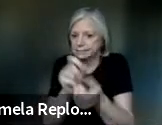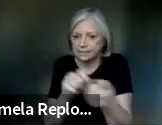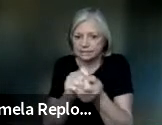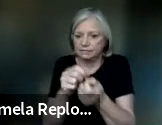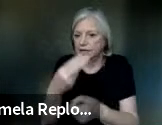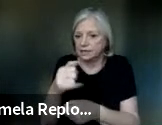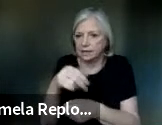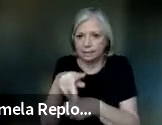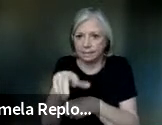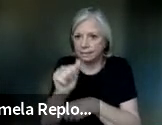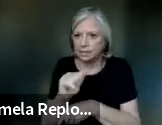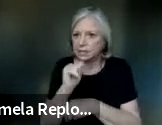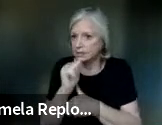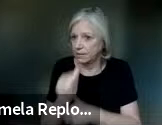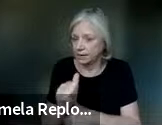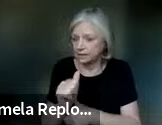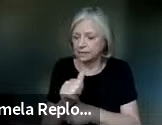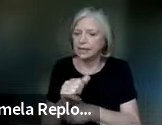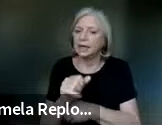HIPAA covered entity.